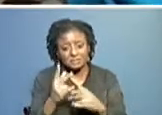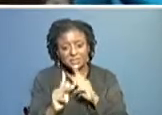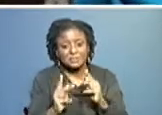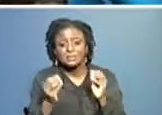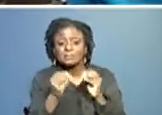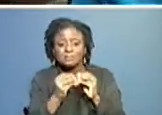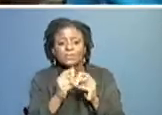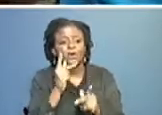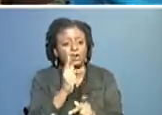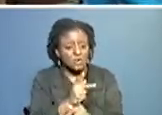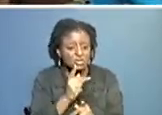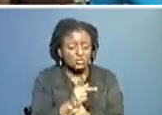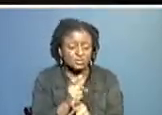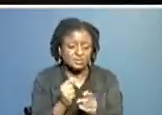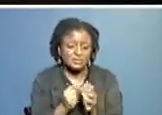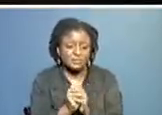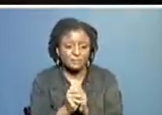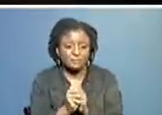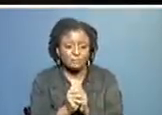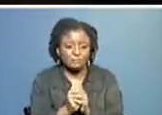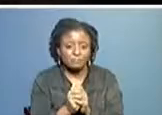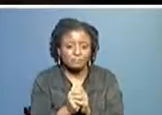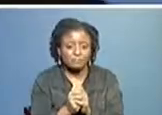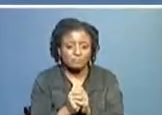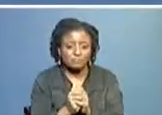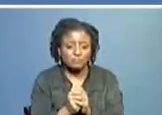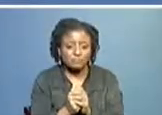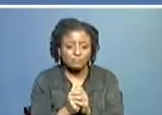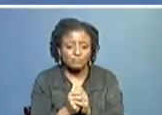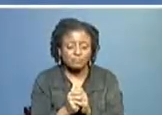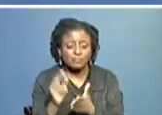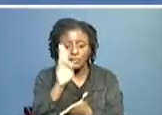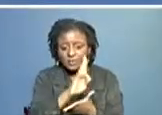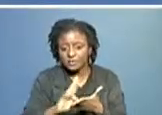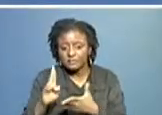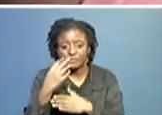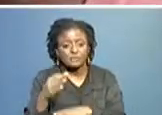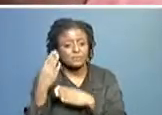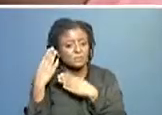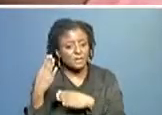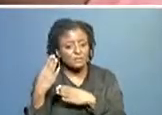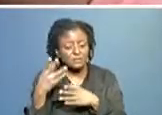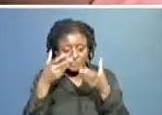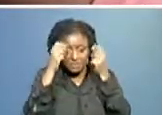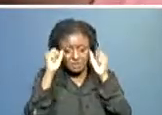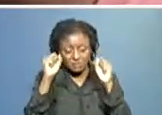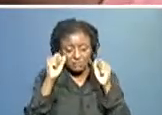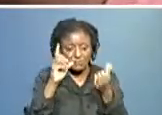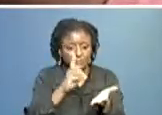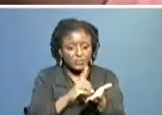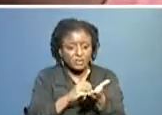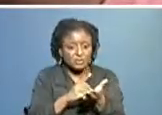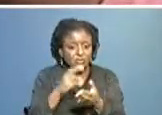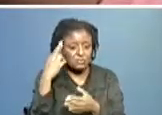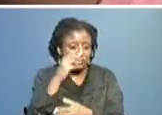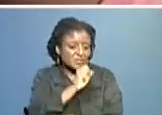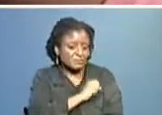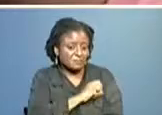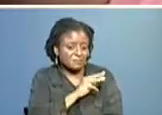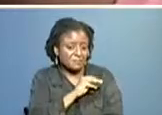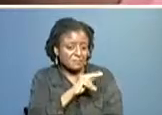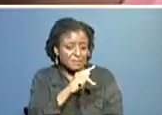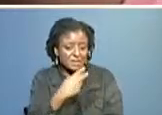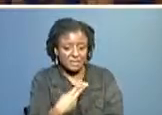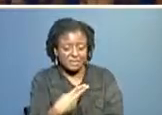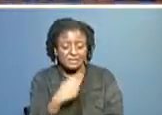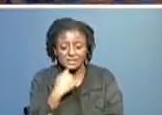Fern Carey, ZNS Network News. Crossing over to the University of the Bahamas, its president, Dr. Rodney Smith, says the tertiary institution